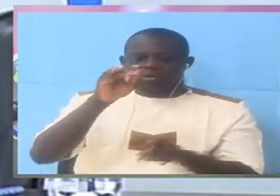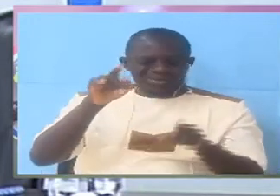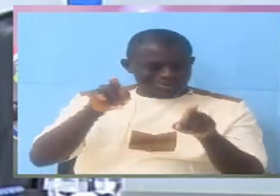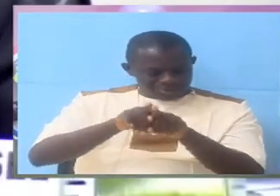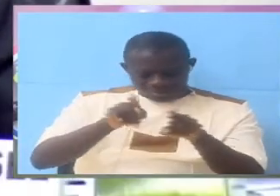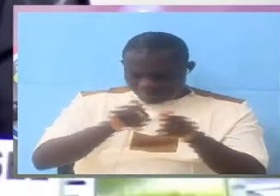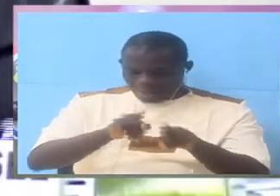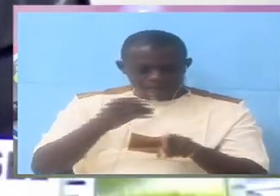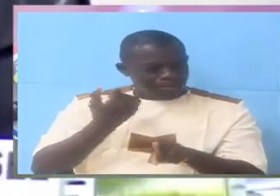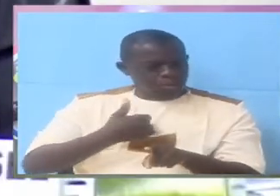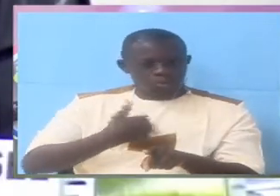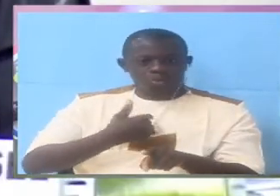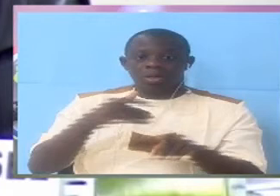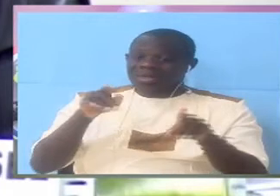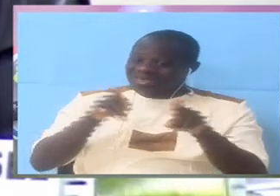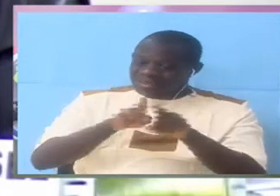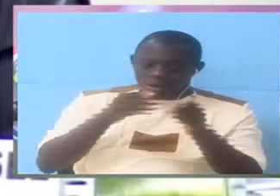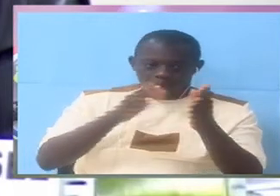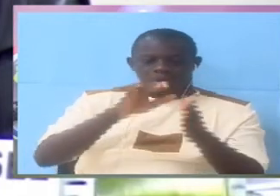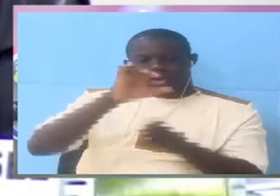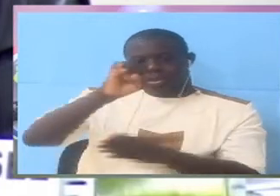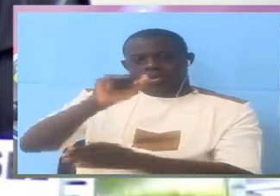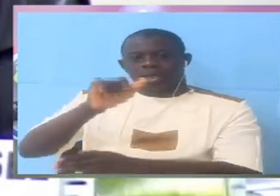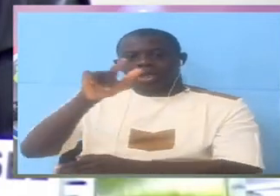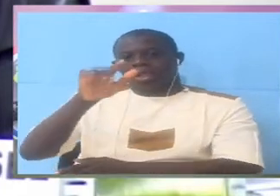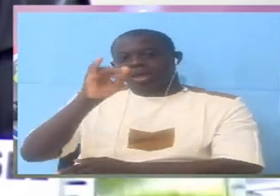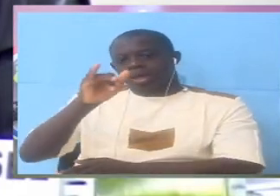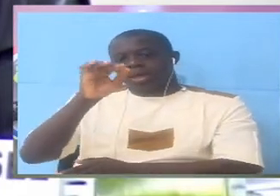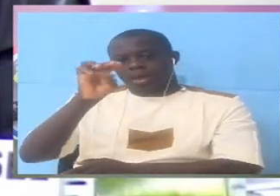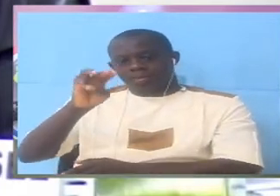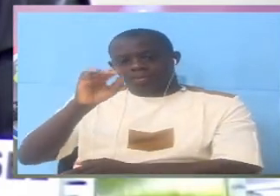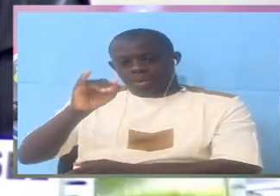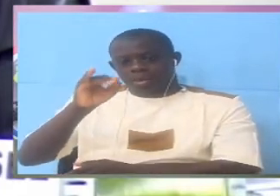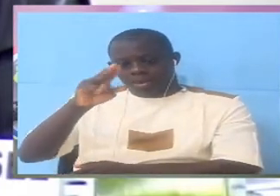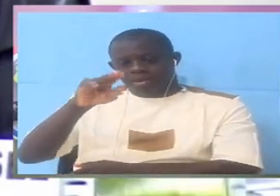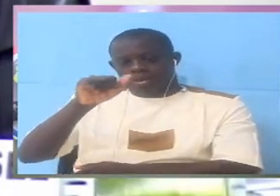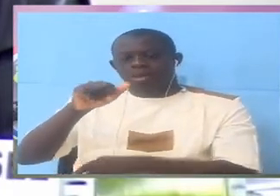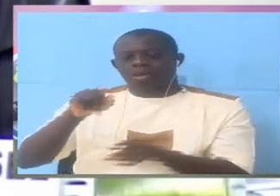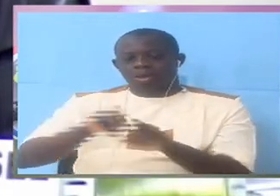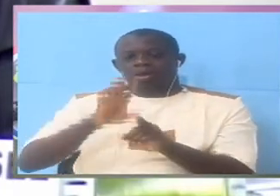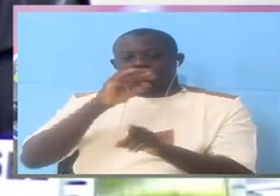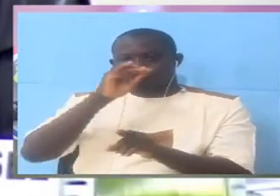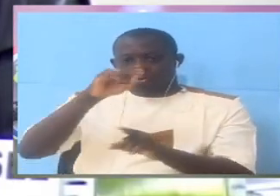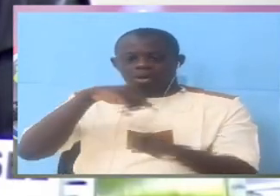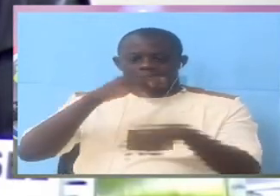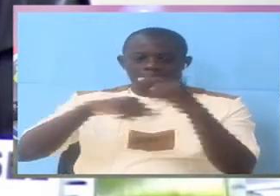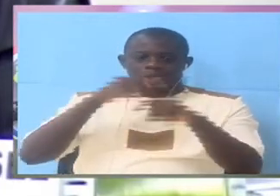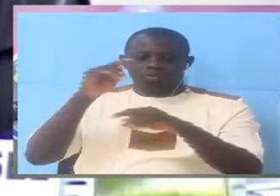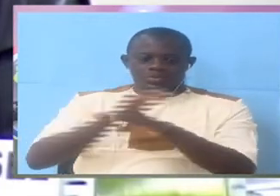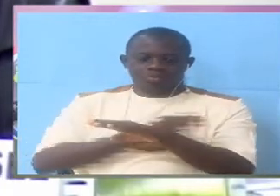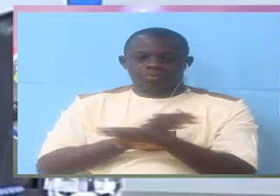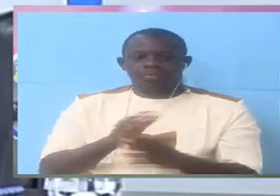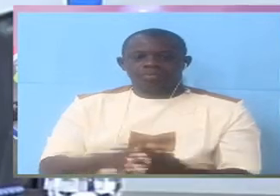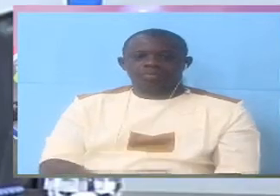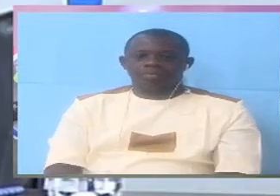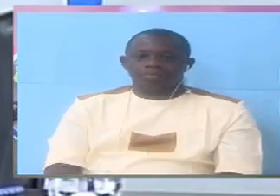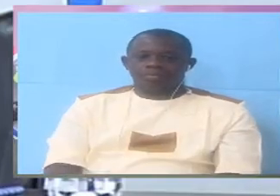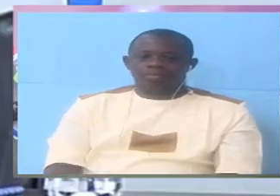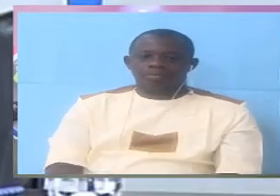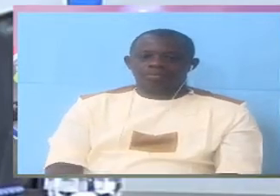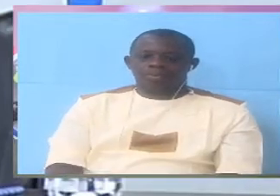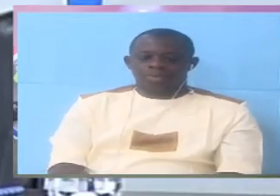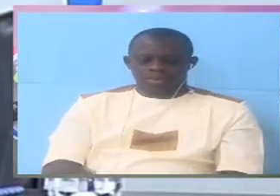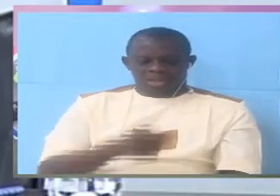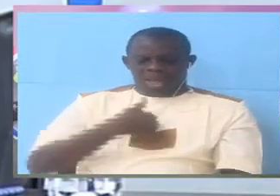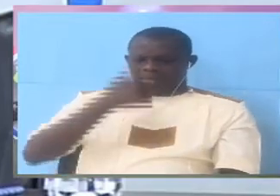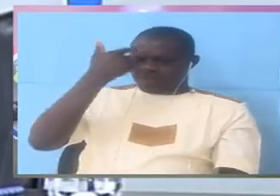people as Salimina. Ko la mengang ay menu mol menu tofo Salimina fana yo mol del tofo menu be ma beringe. I think I said I can't